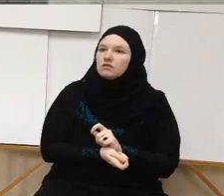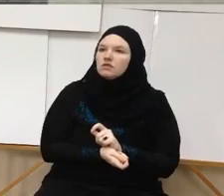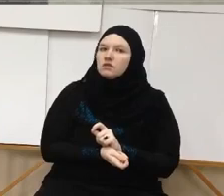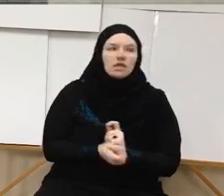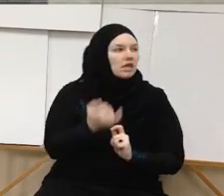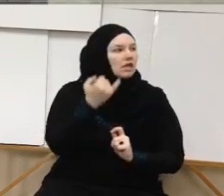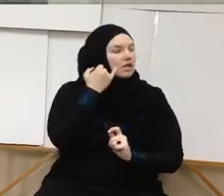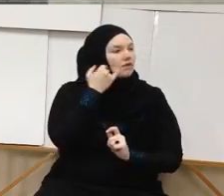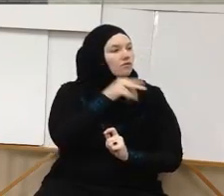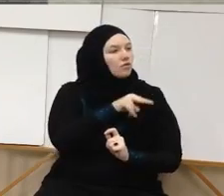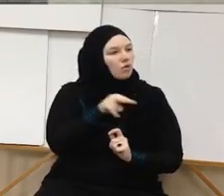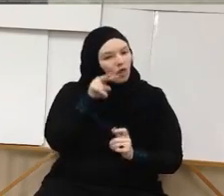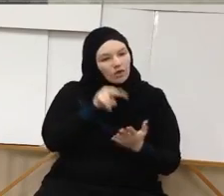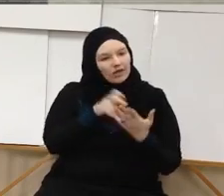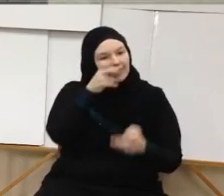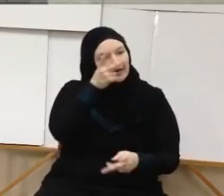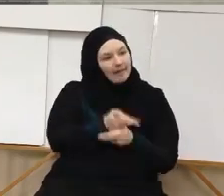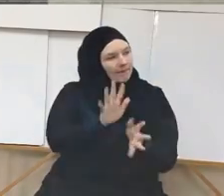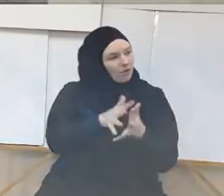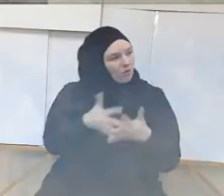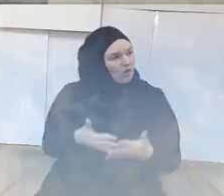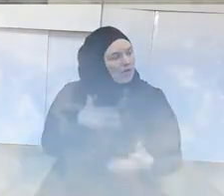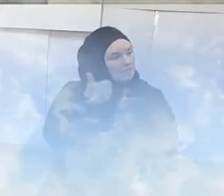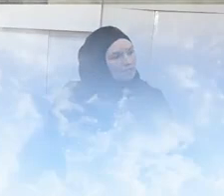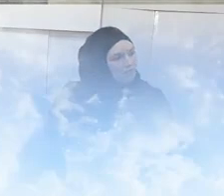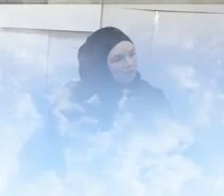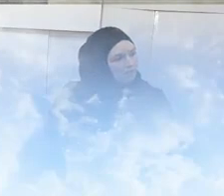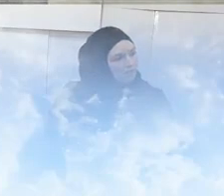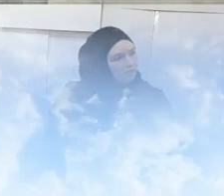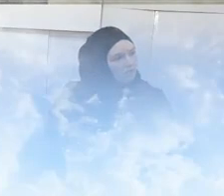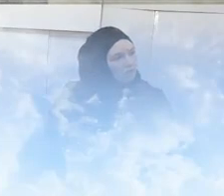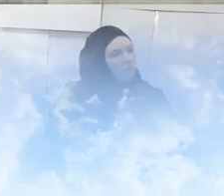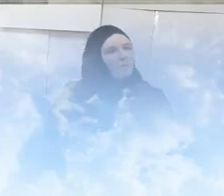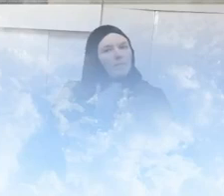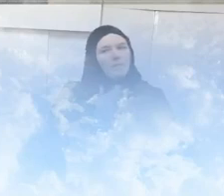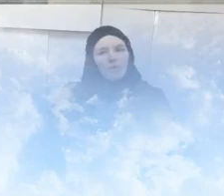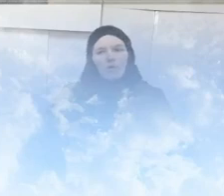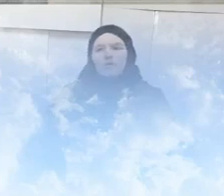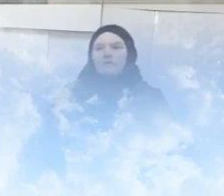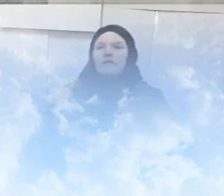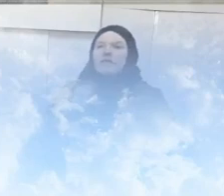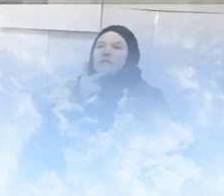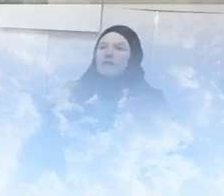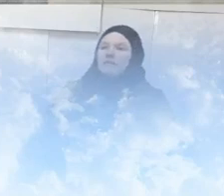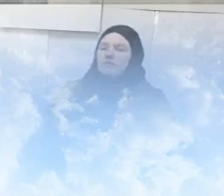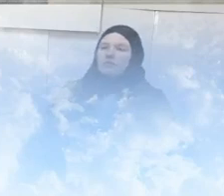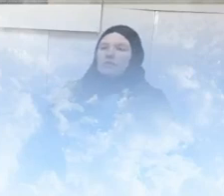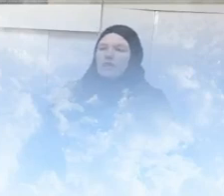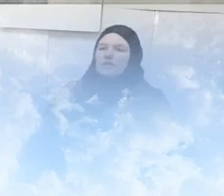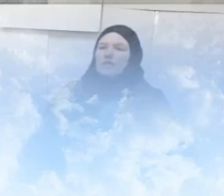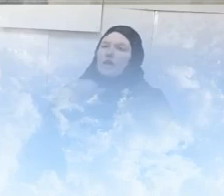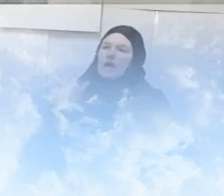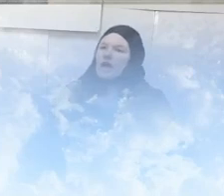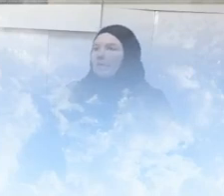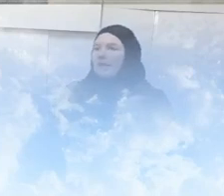If you look at keeping the Quran itself, part of it comes as keeping and protecting the